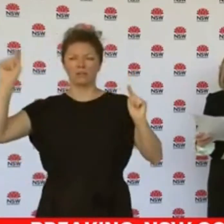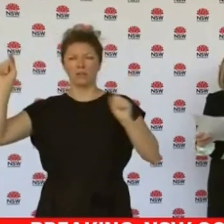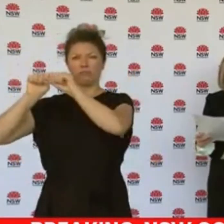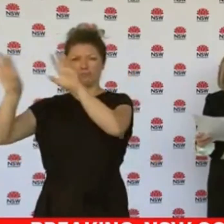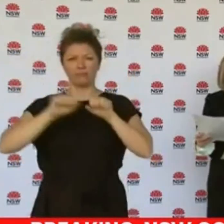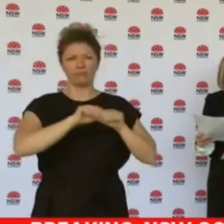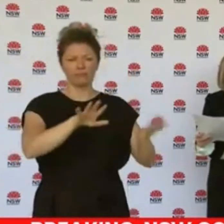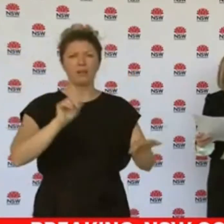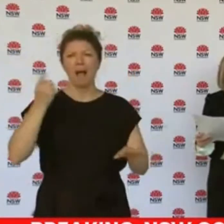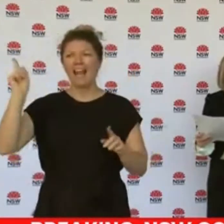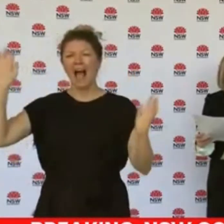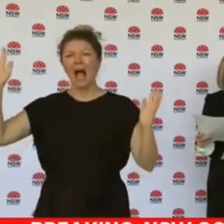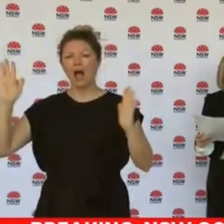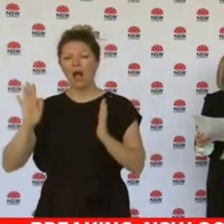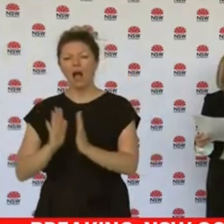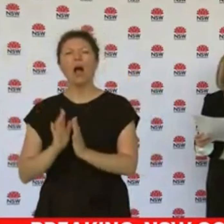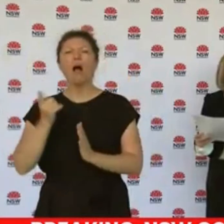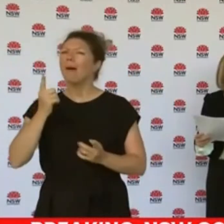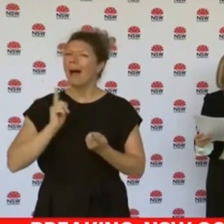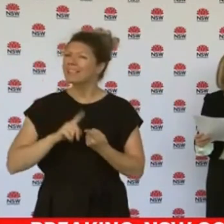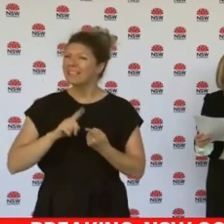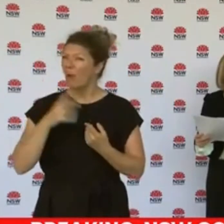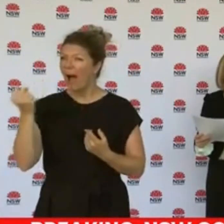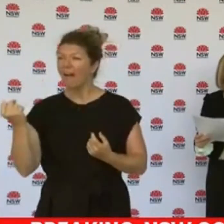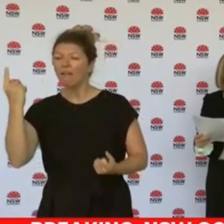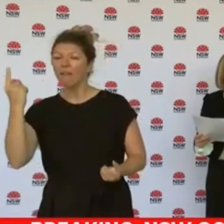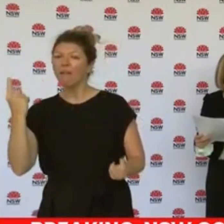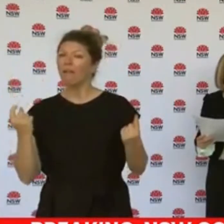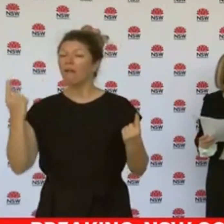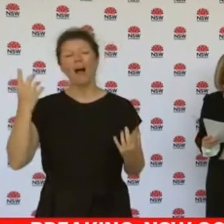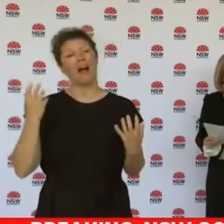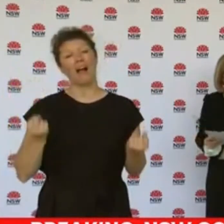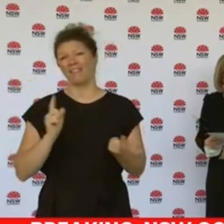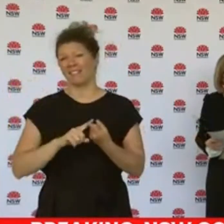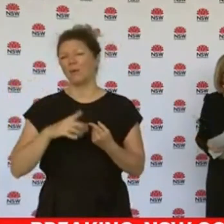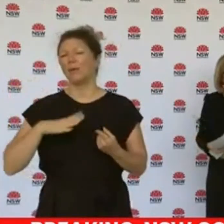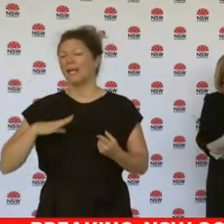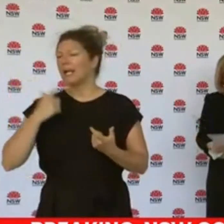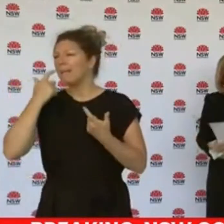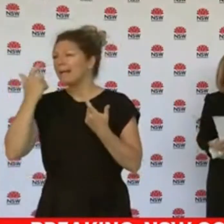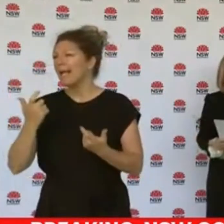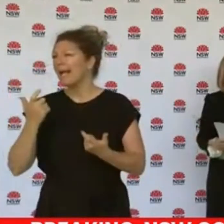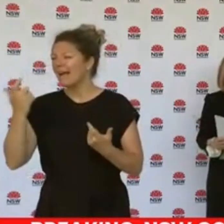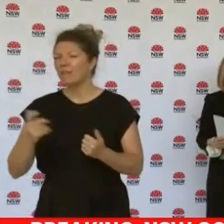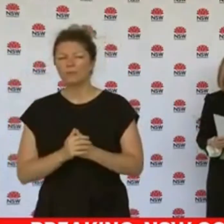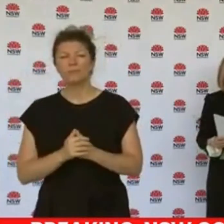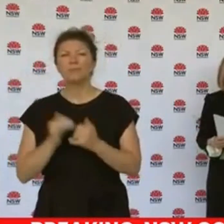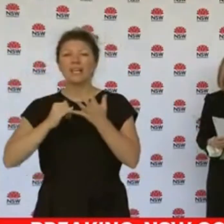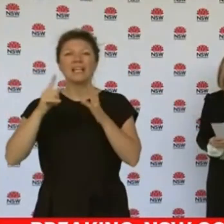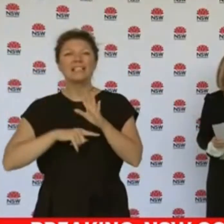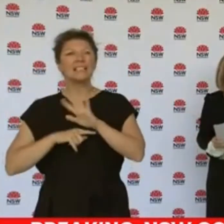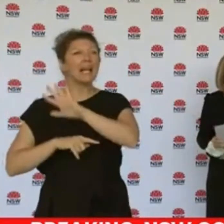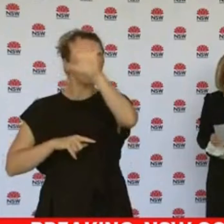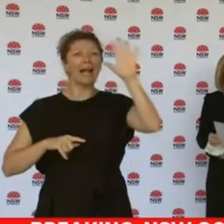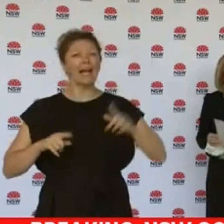main threat has to some extent subsided, we are still mopping up. And that's why all of us have to be on high alert. The risk in Greater Sydney is the